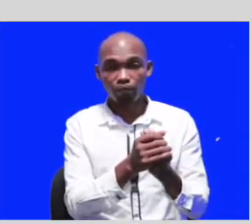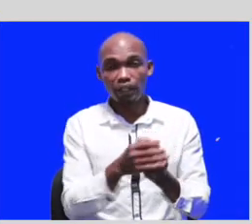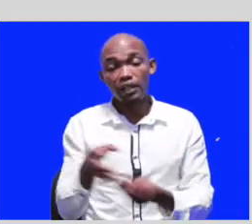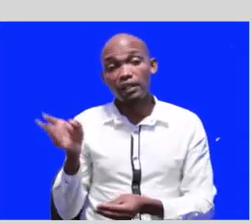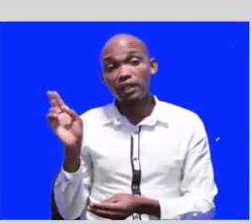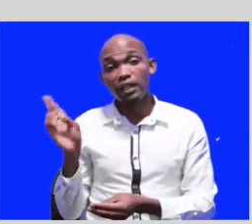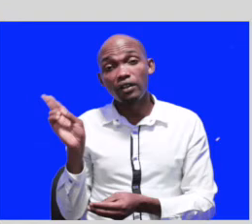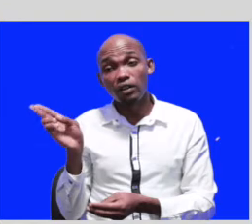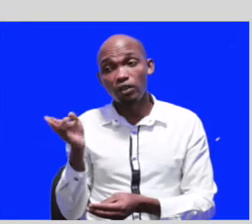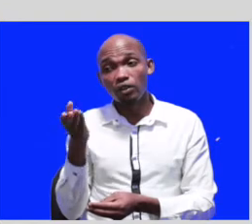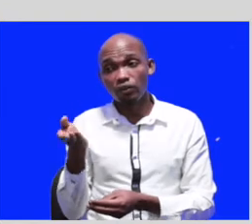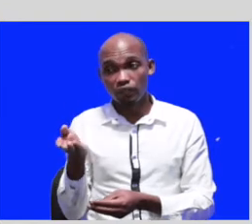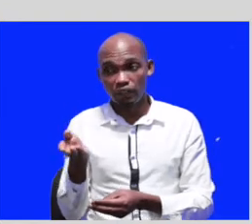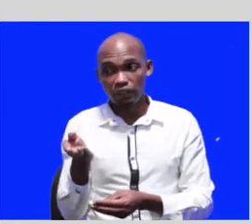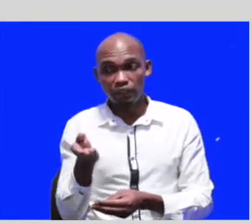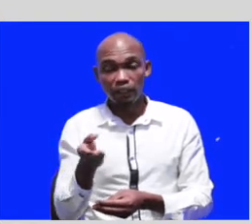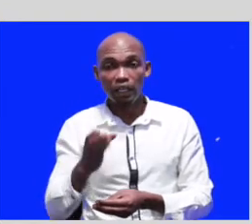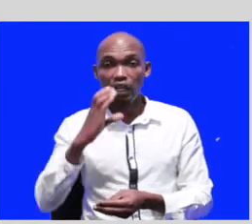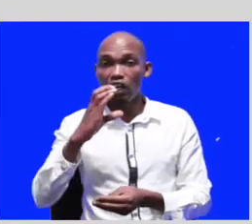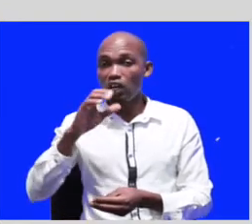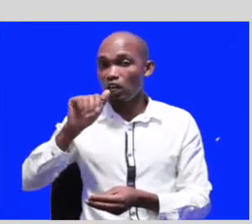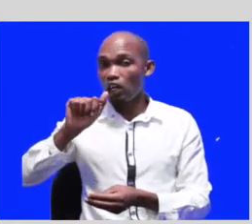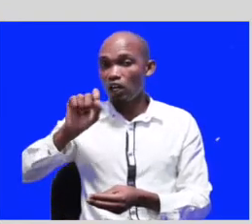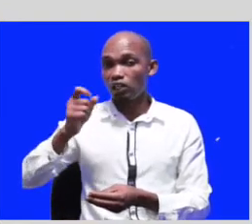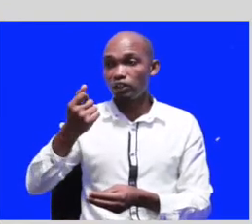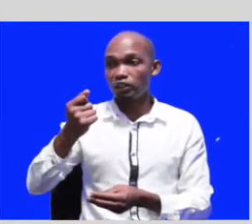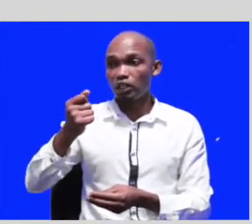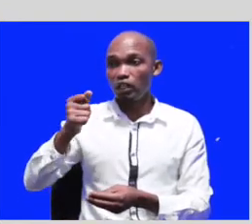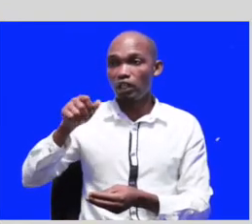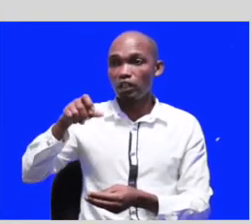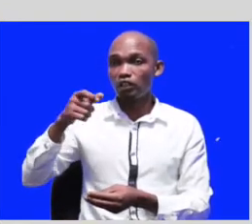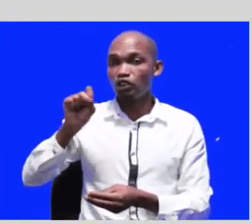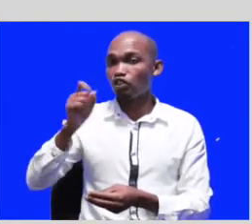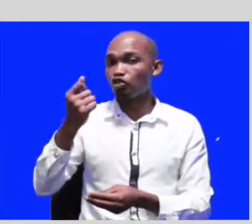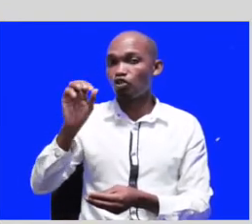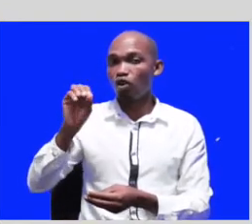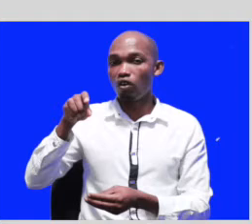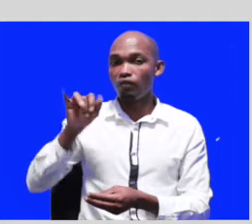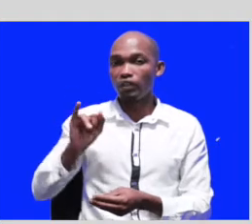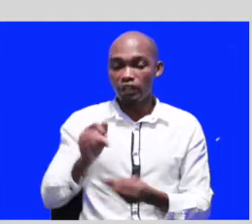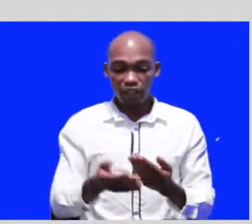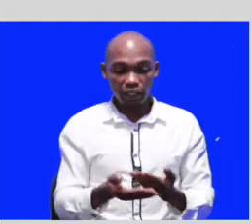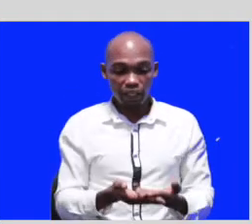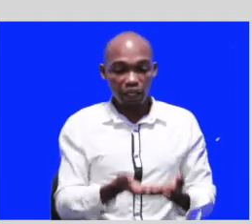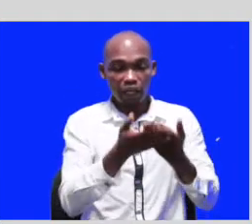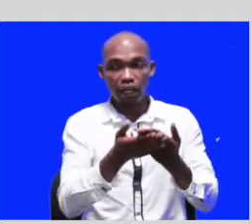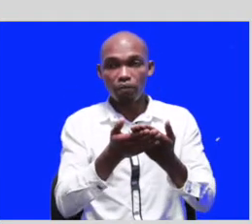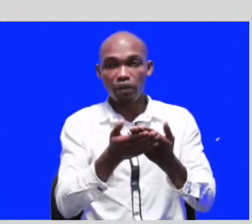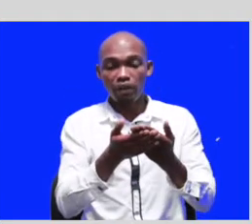The theory of fixed status and catastrophism was put forth by Cuvier to support the religious point of